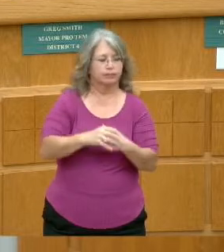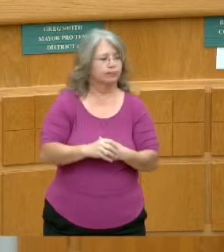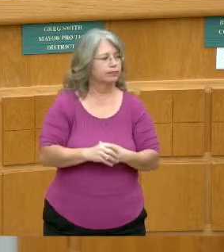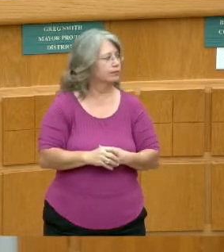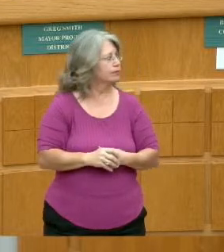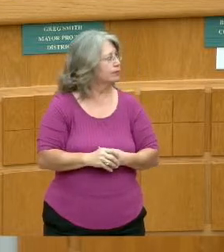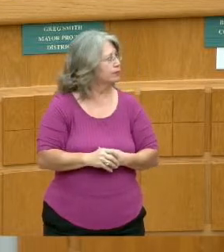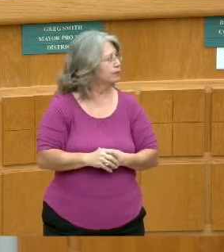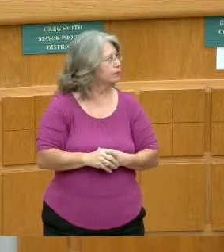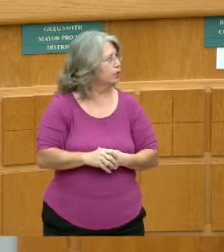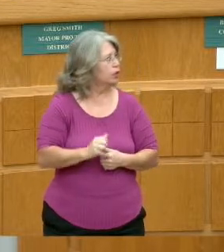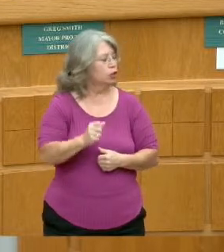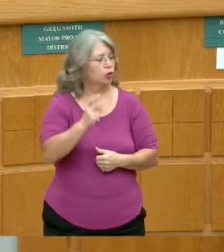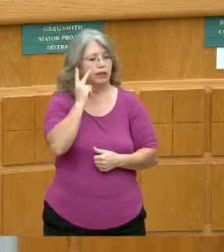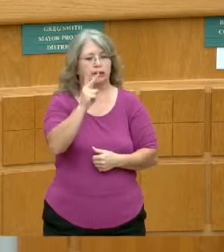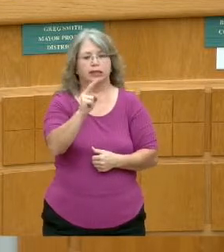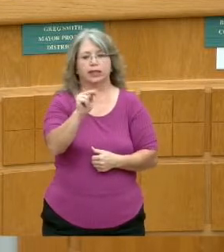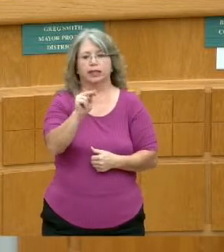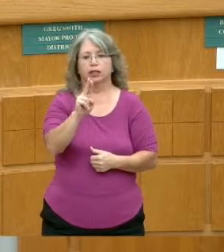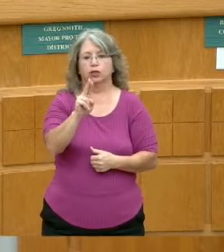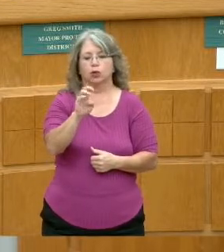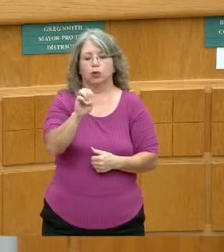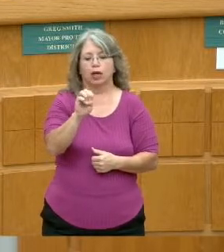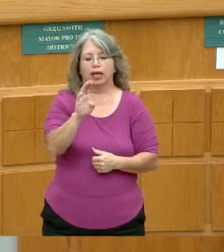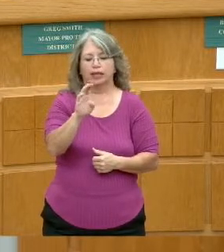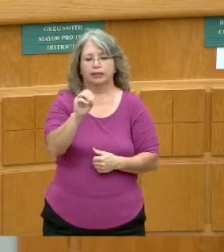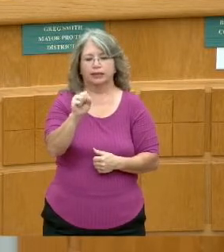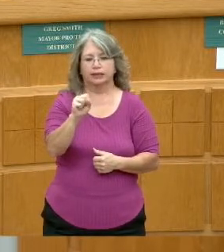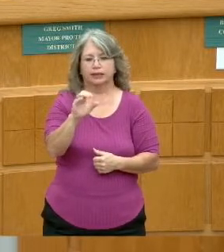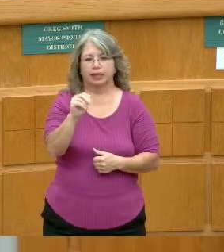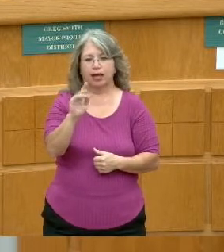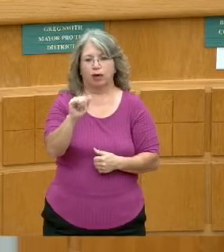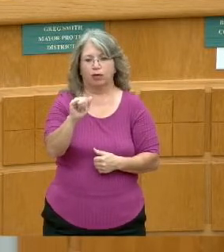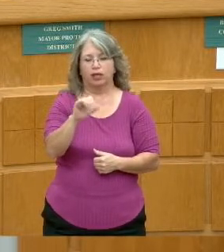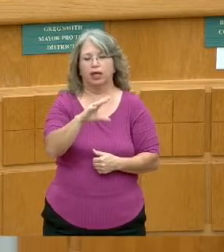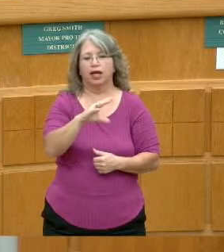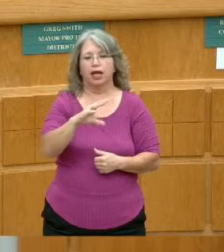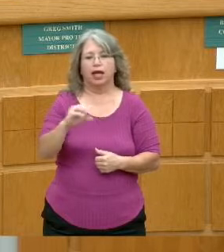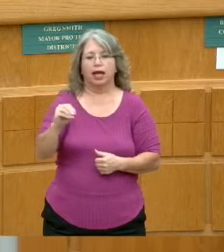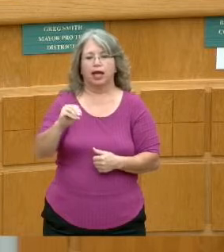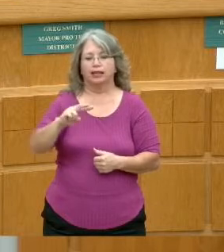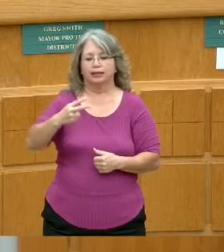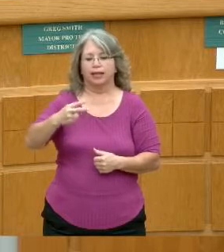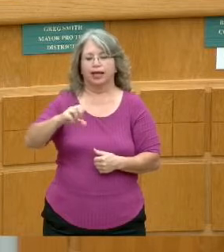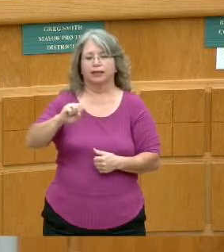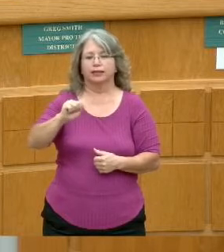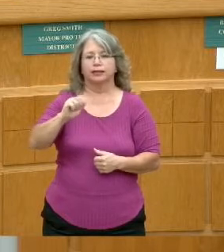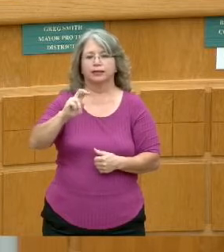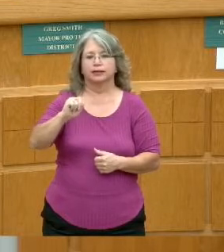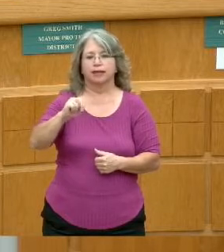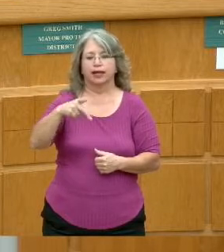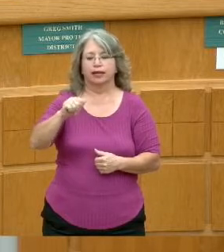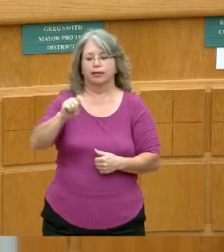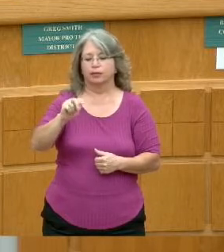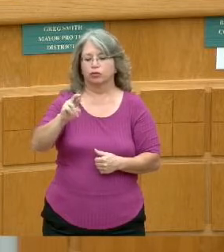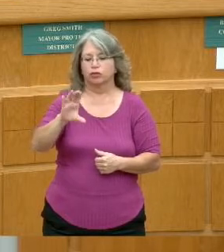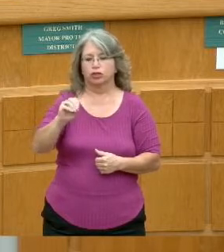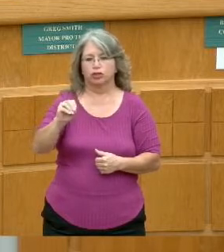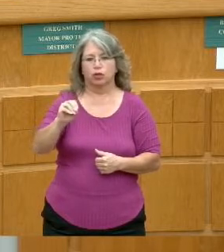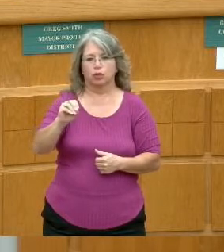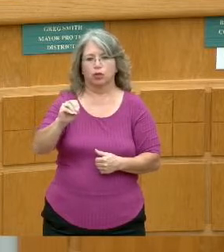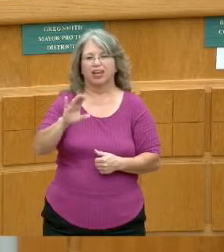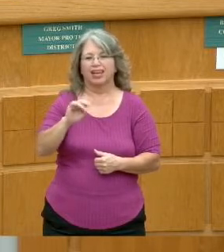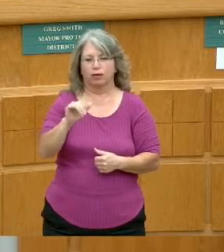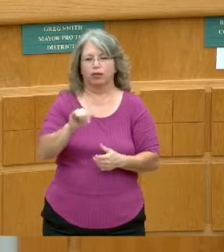that Nueces County and secondly, San Patricio are the main areas where COVID-19 cases have